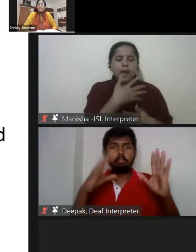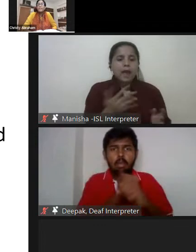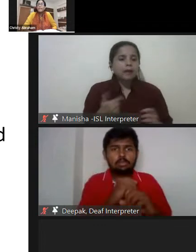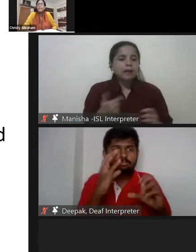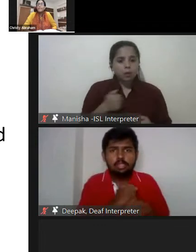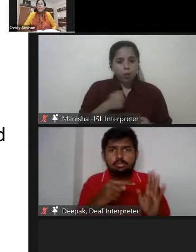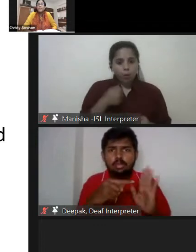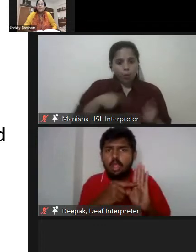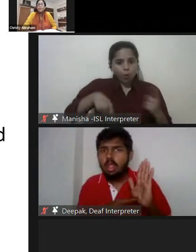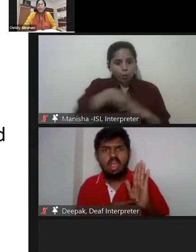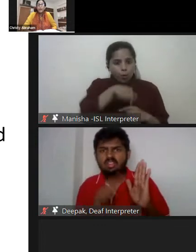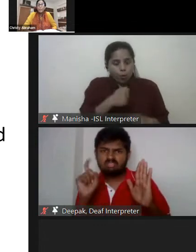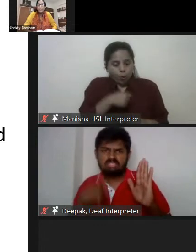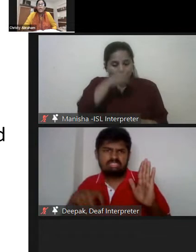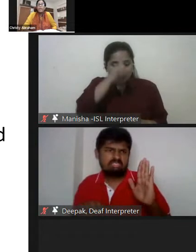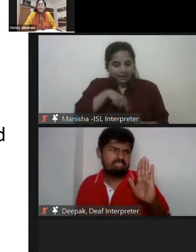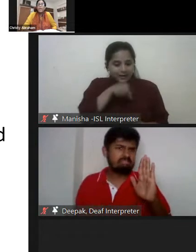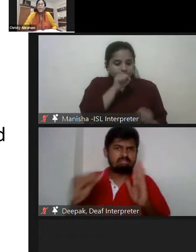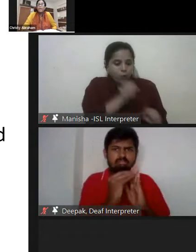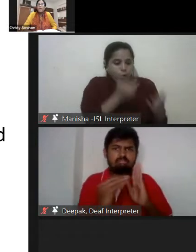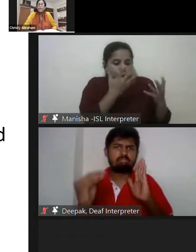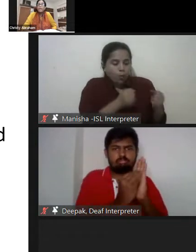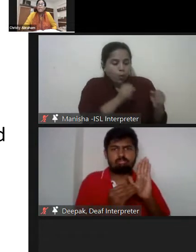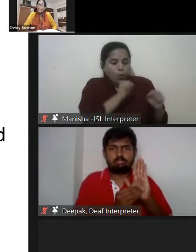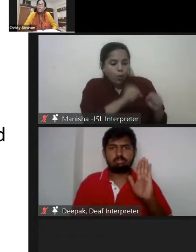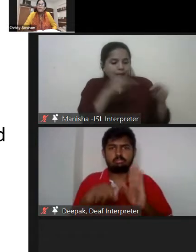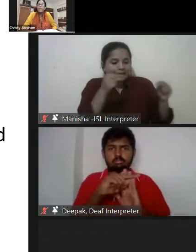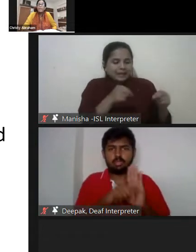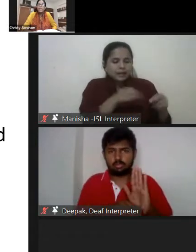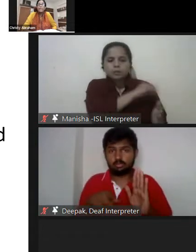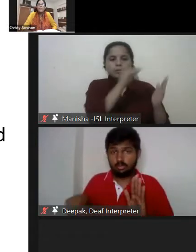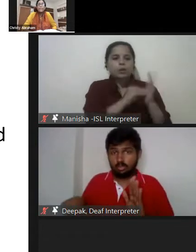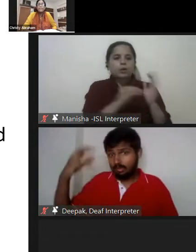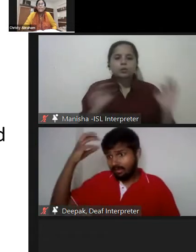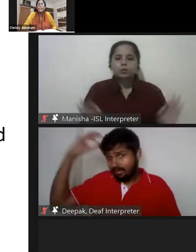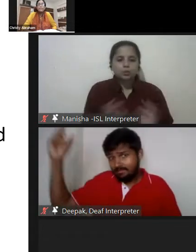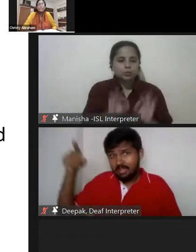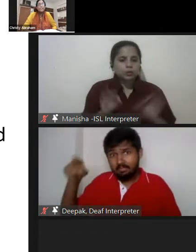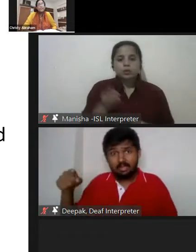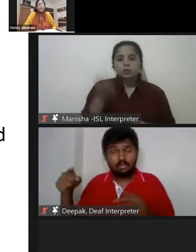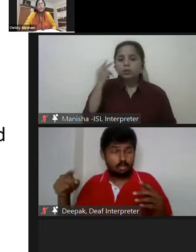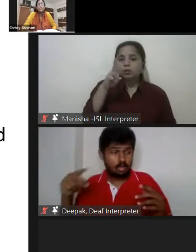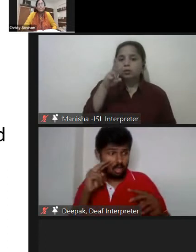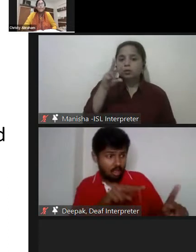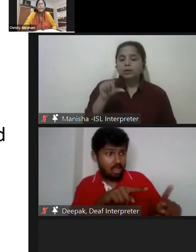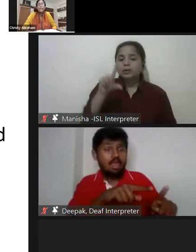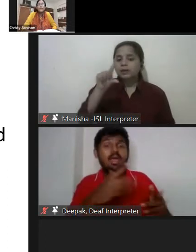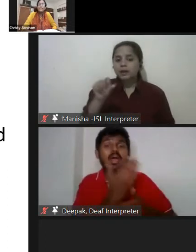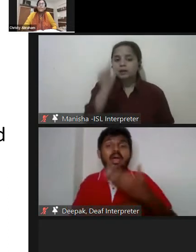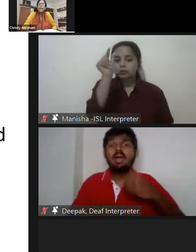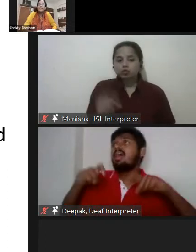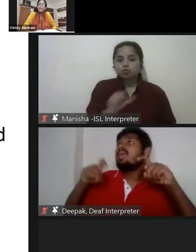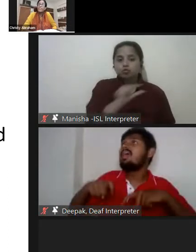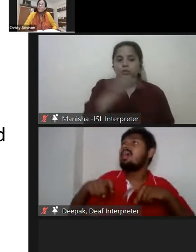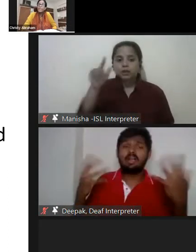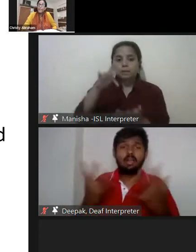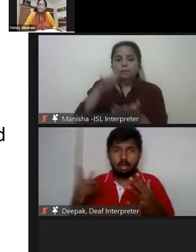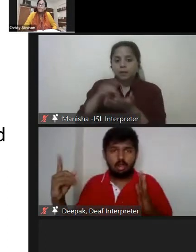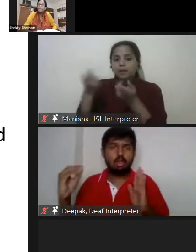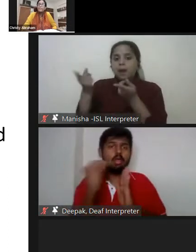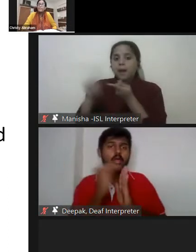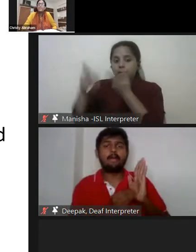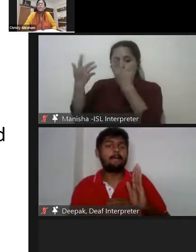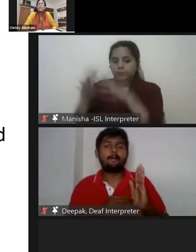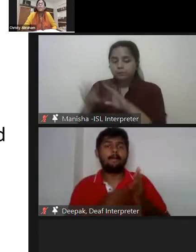There was a second meeting of Rehab 2030 held in 2019 in Geneva, which concluded that rehabilitation in